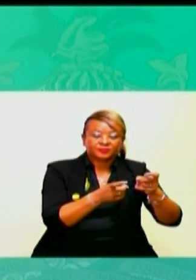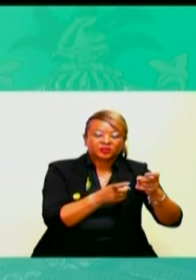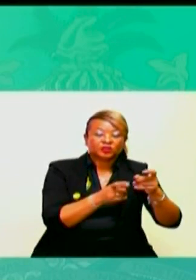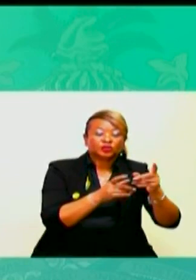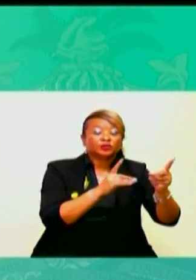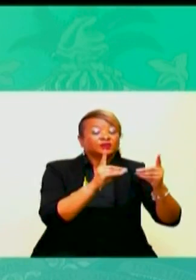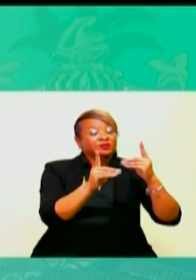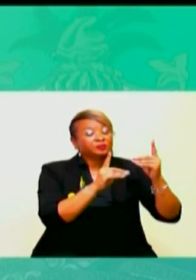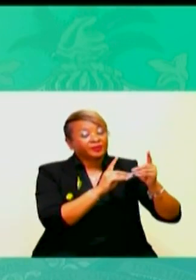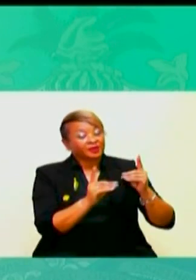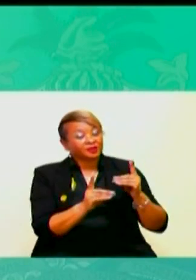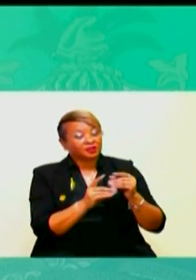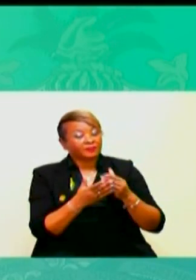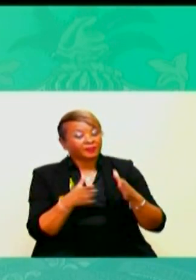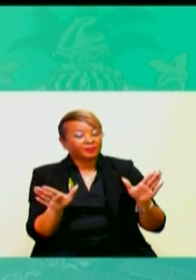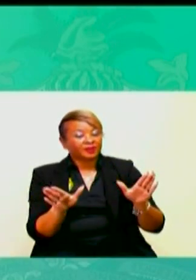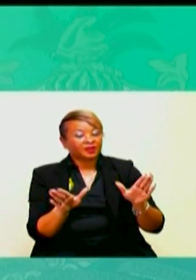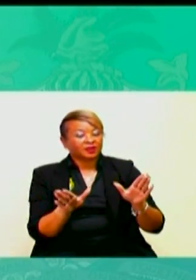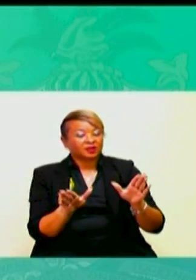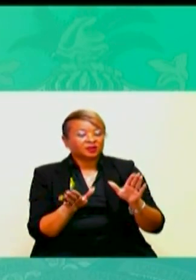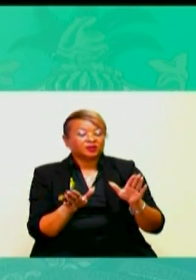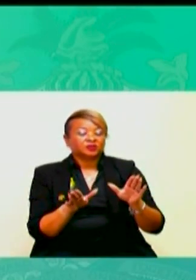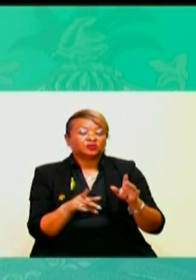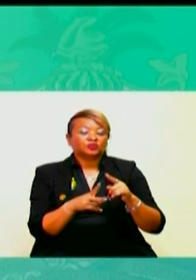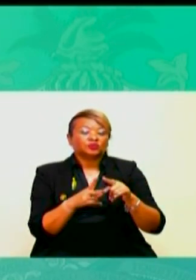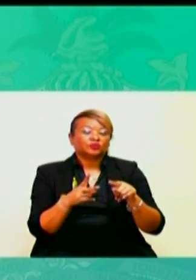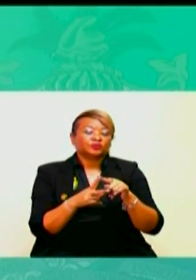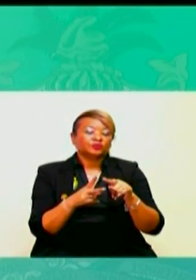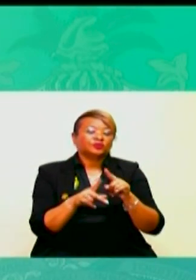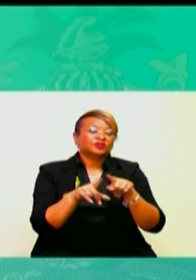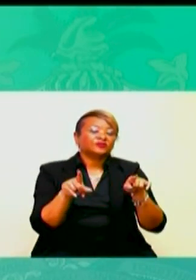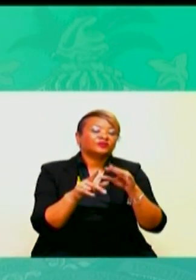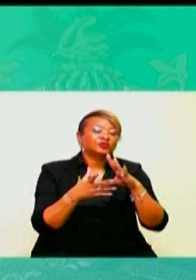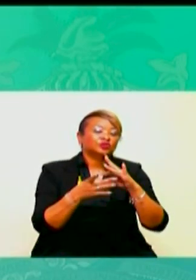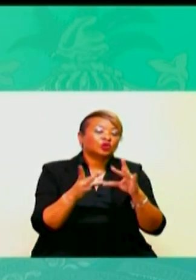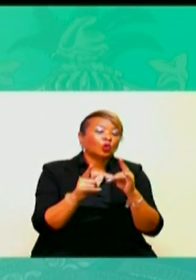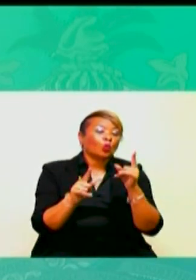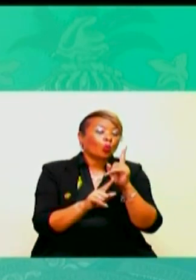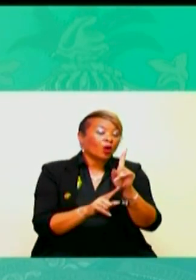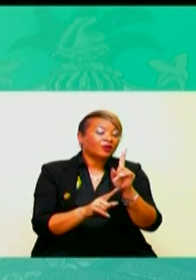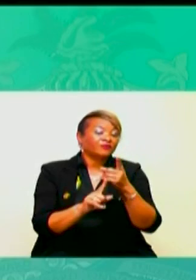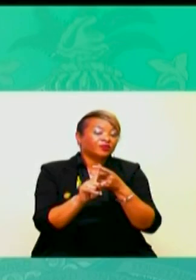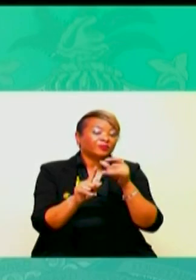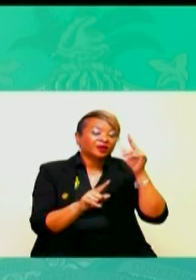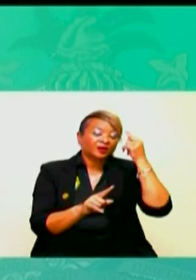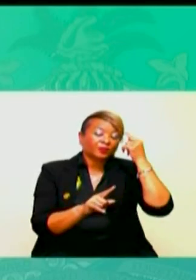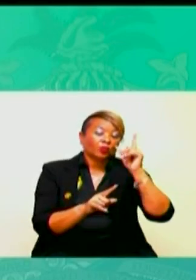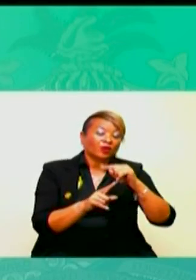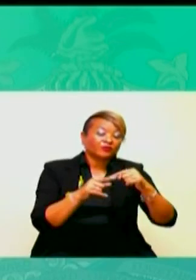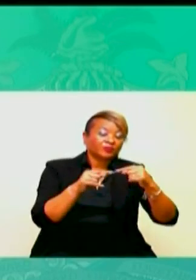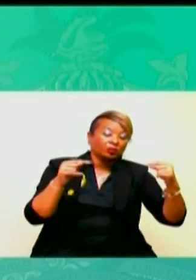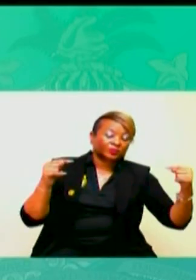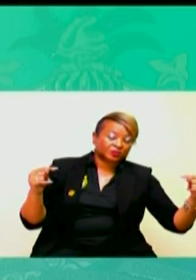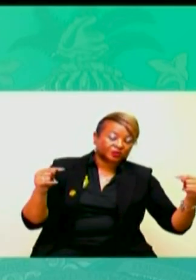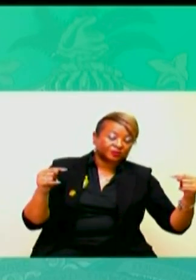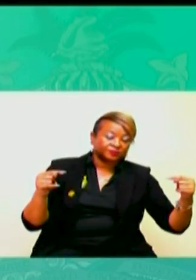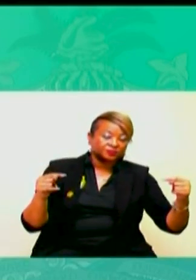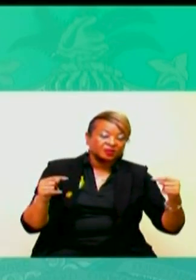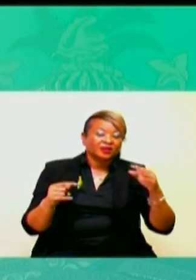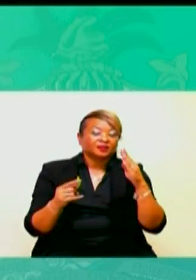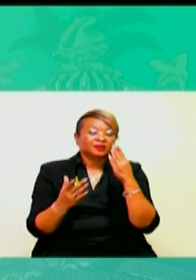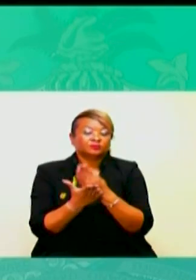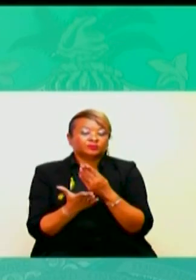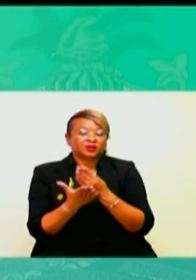debate, the public has heard two very different stories, one from the government and another from the opposition. This